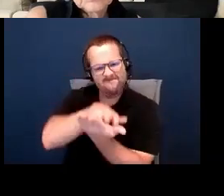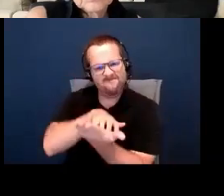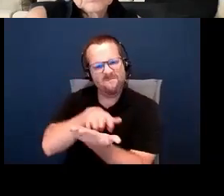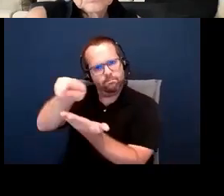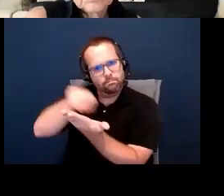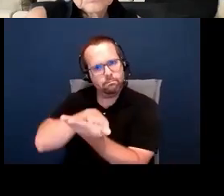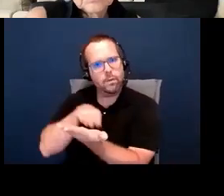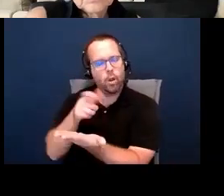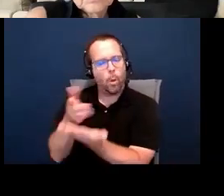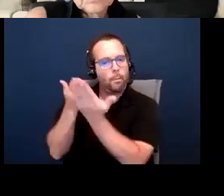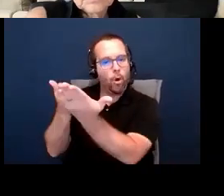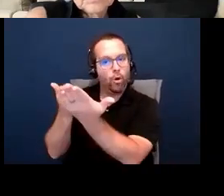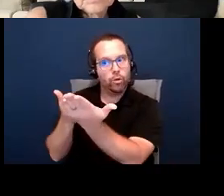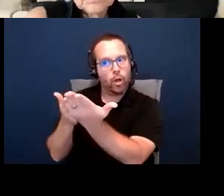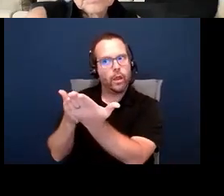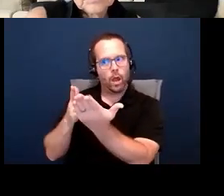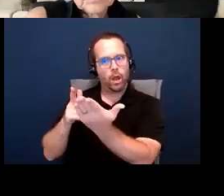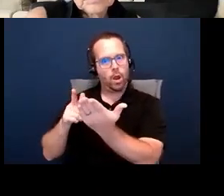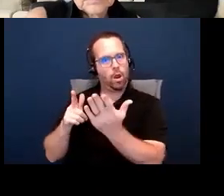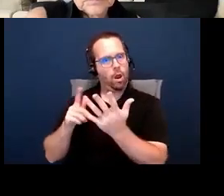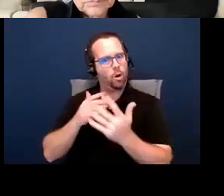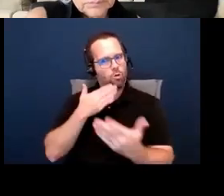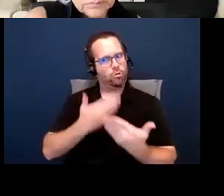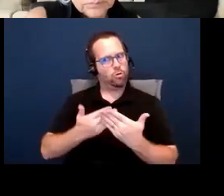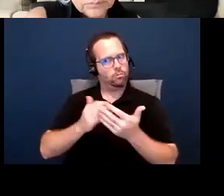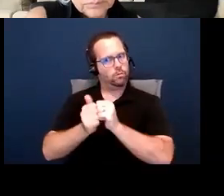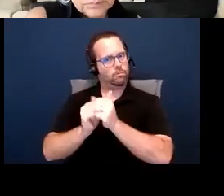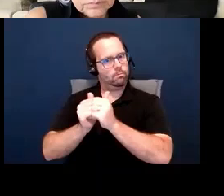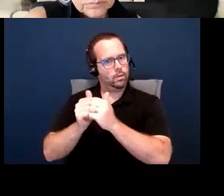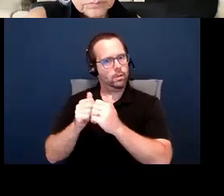proposals that in studies that we end up funding.